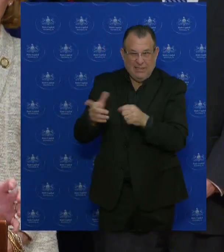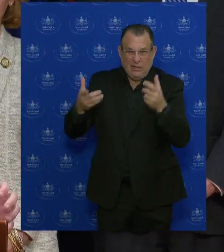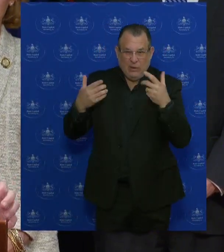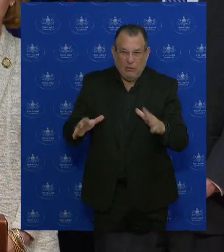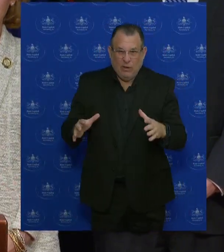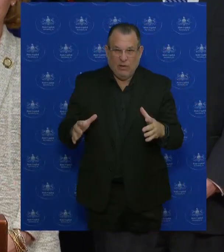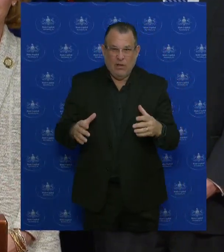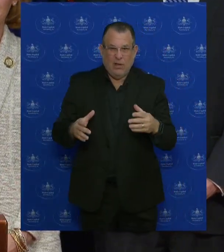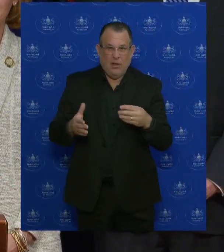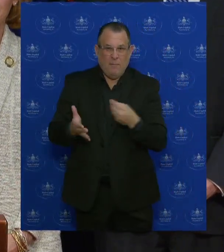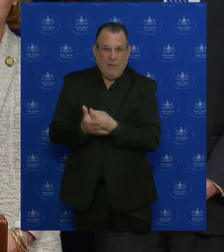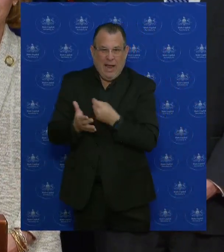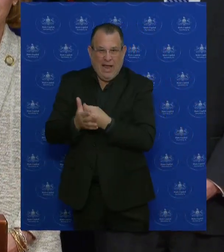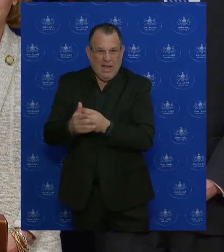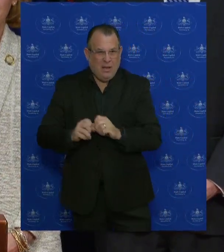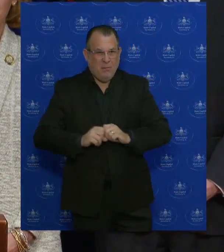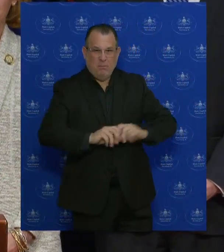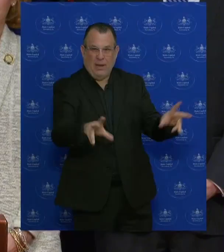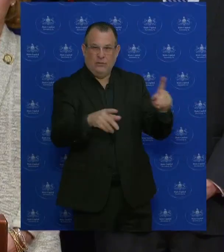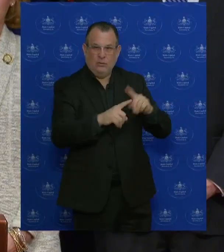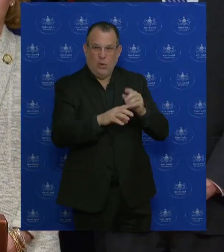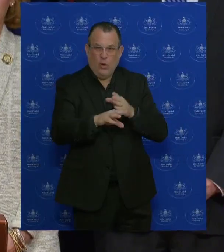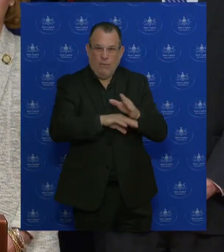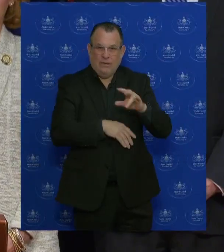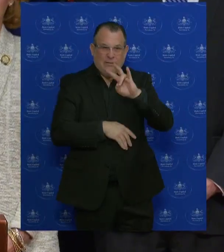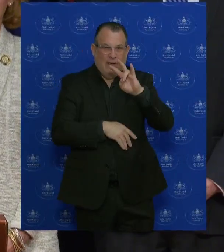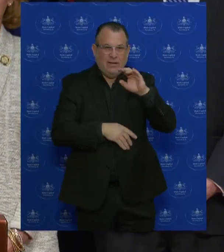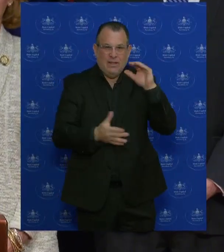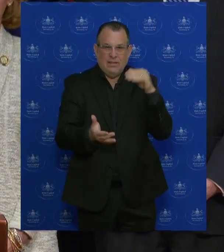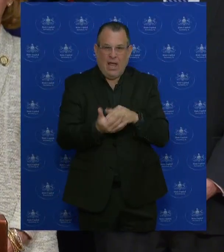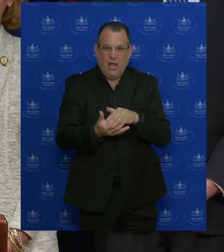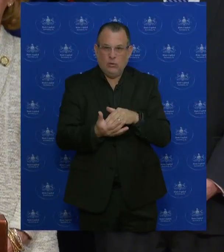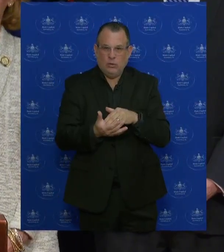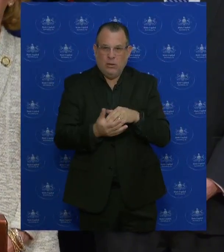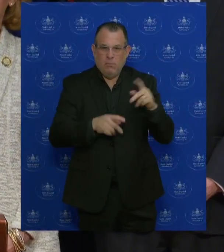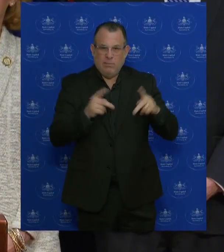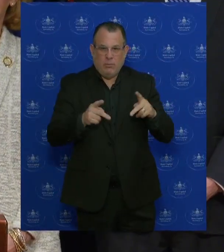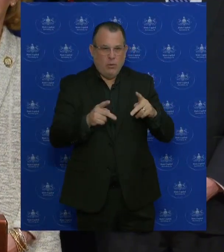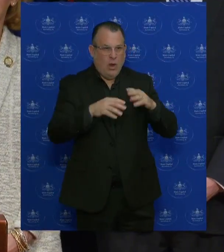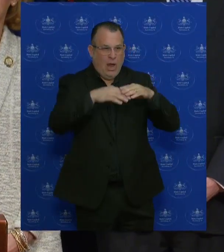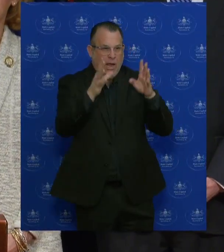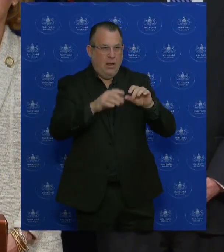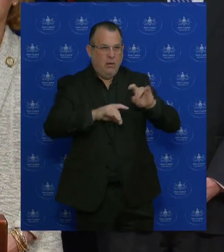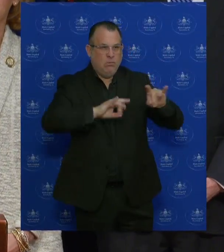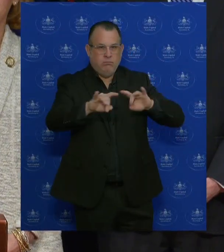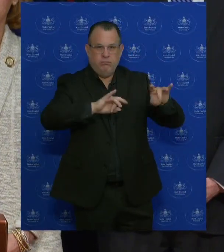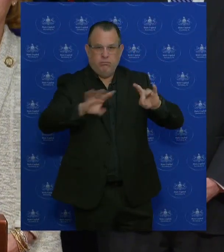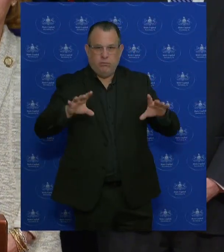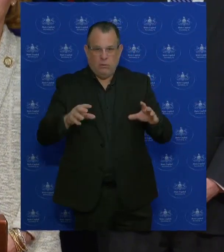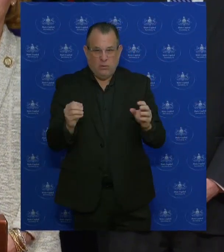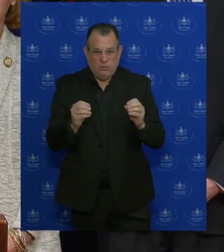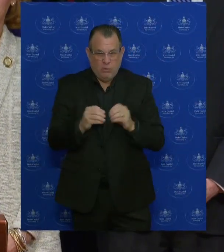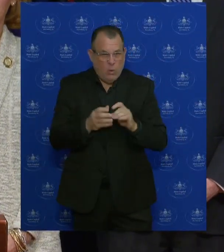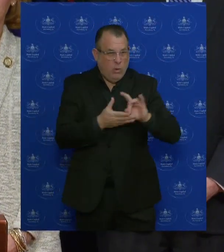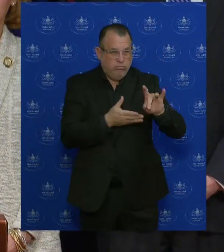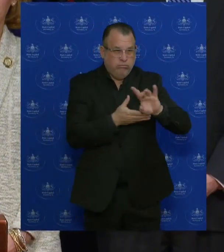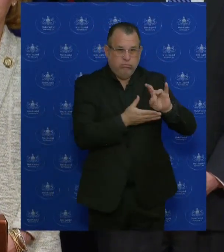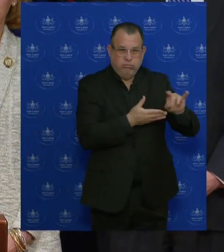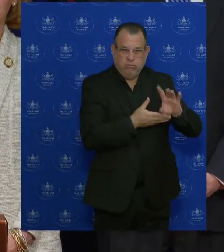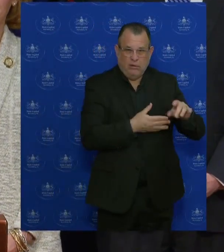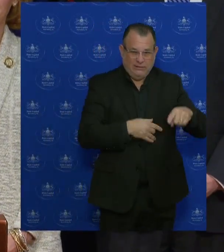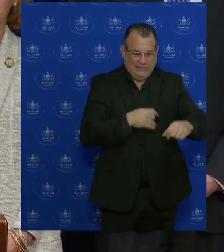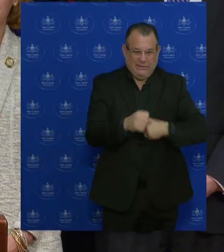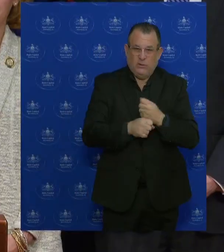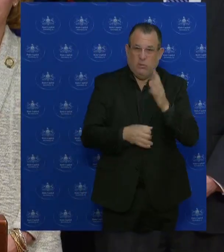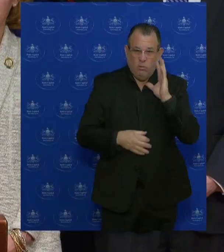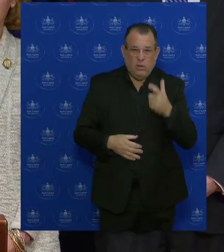putting money back in their pocket of the rightful owners. More checks will be going out to more workers, families, and taxpayers later this year. Honestly,